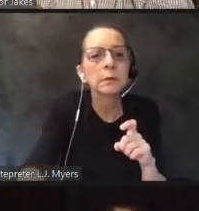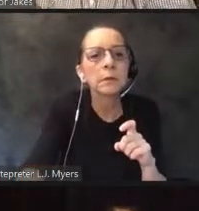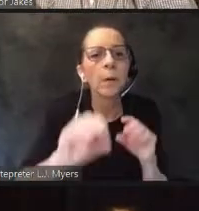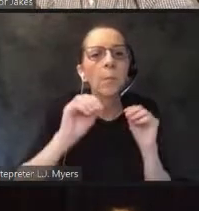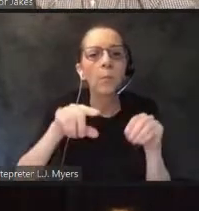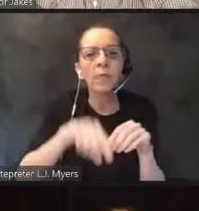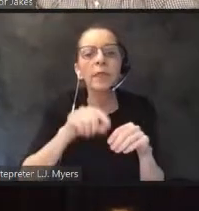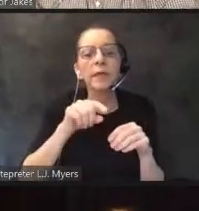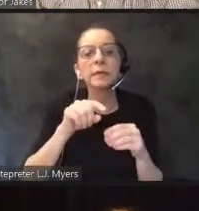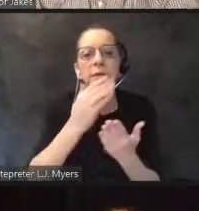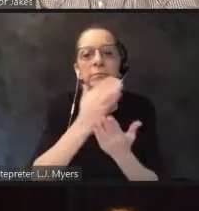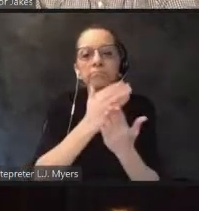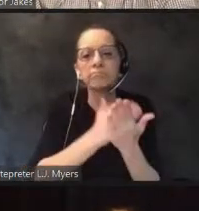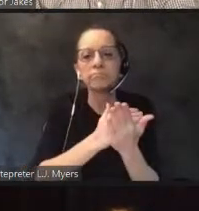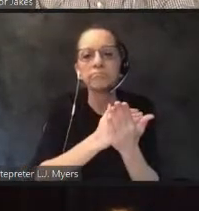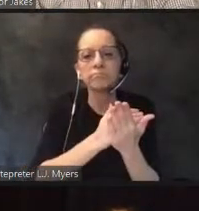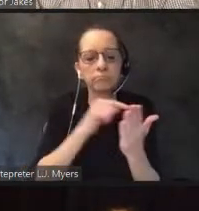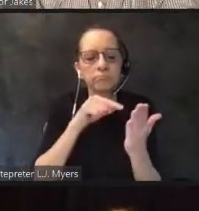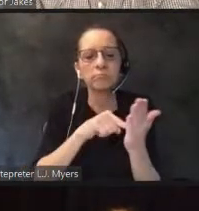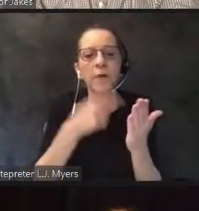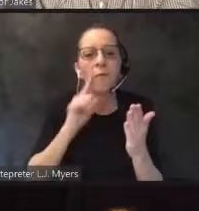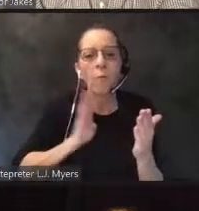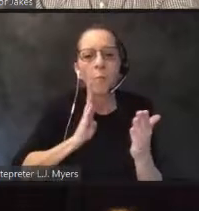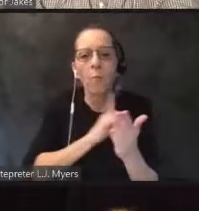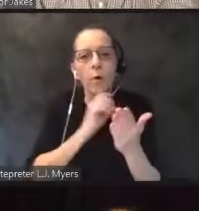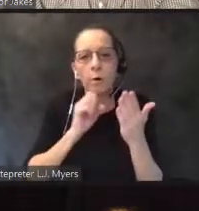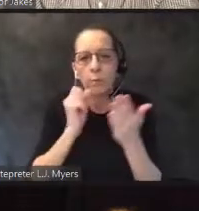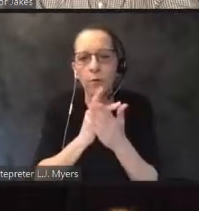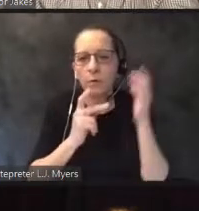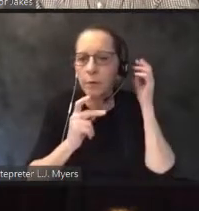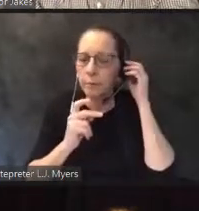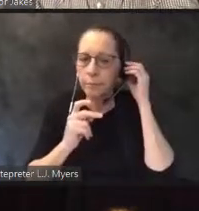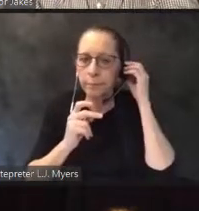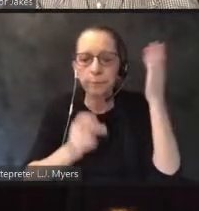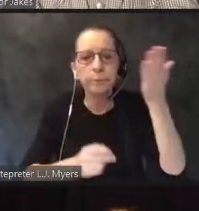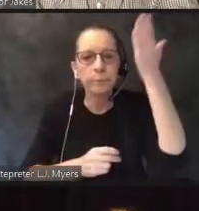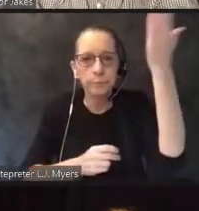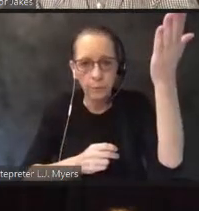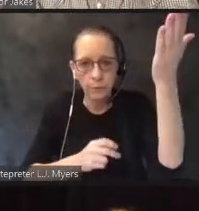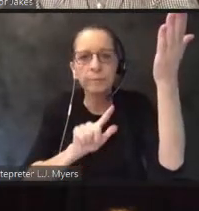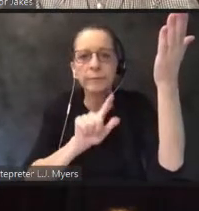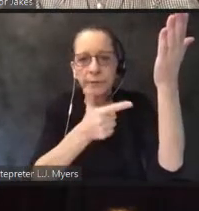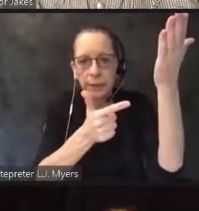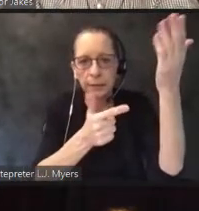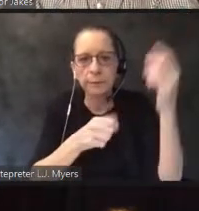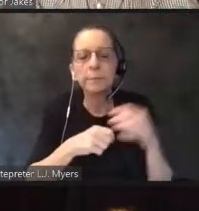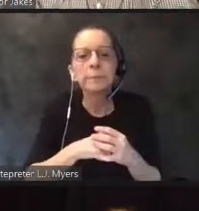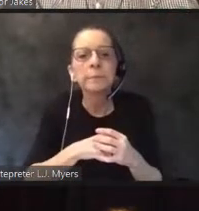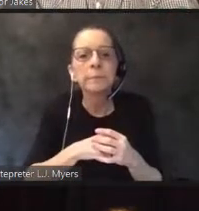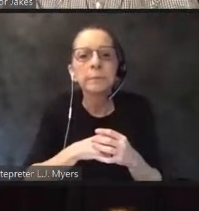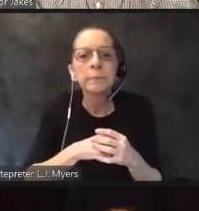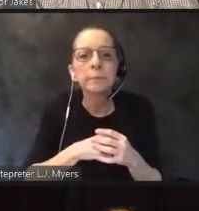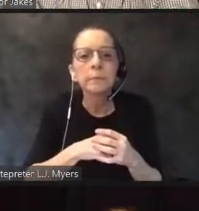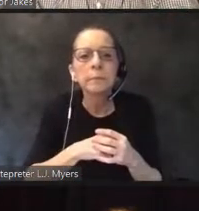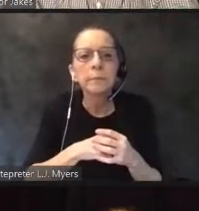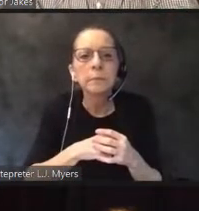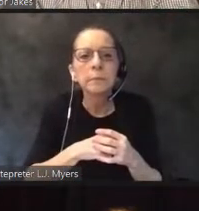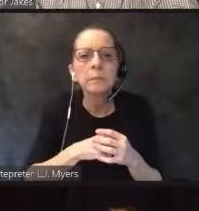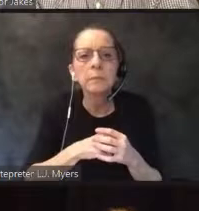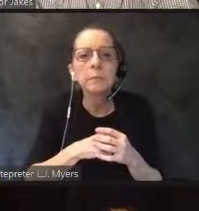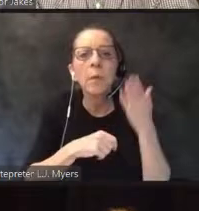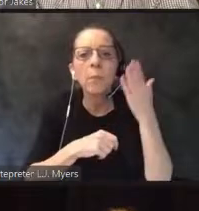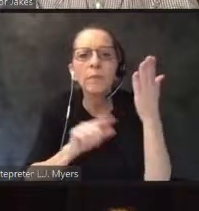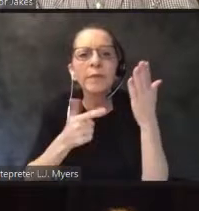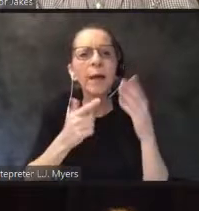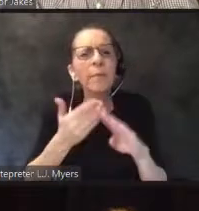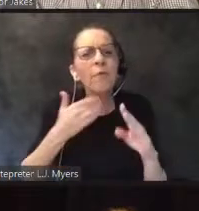item on the omnibus for board approval? So moved. Second. That motion has been moved and seconded, but